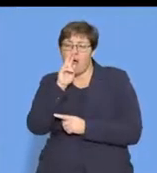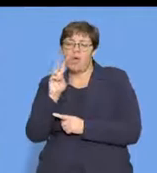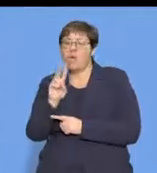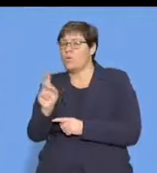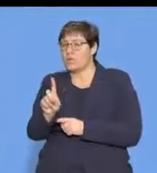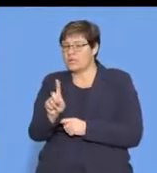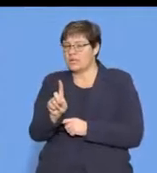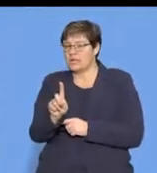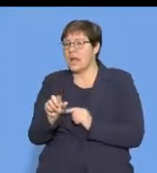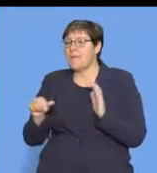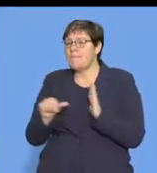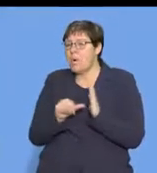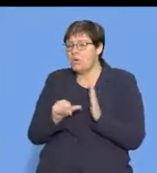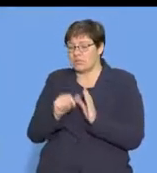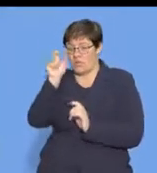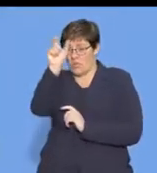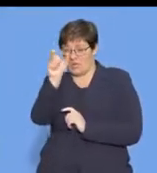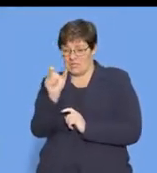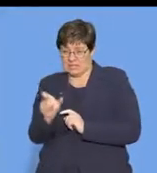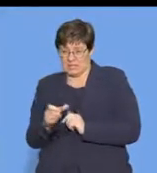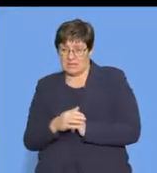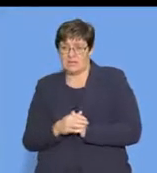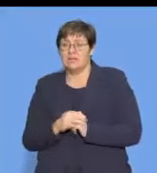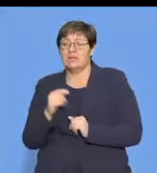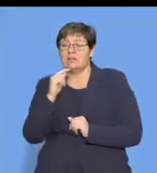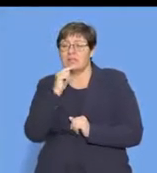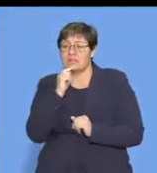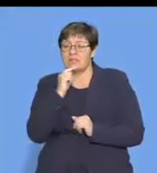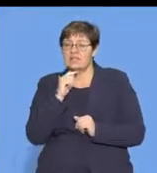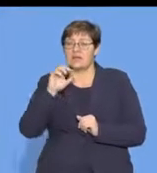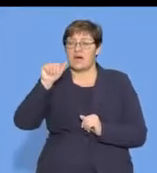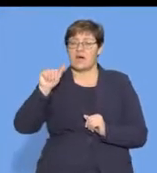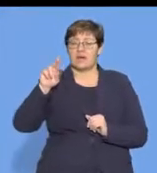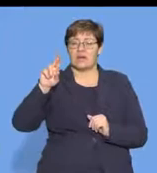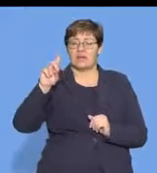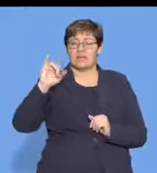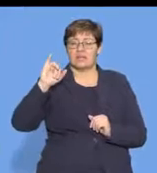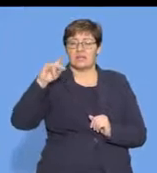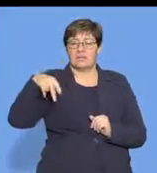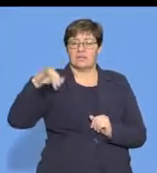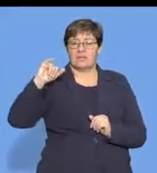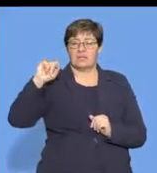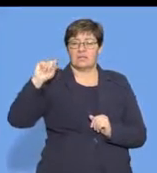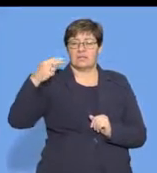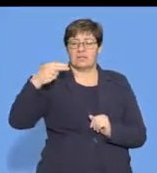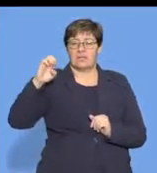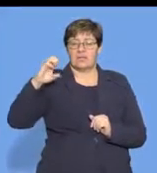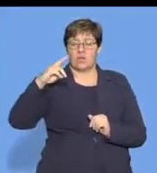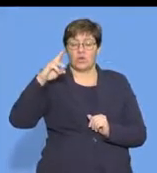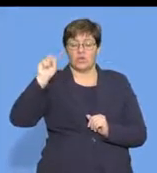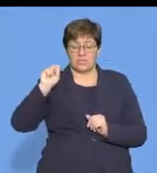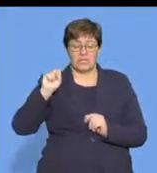at important wording, where we say Ardipithecus fossils were found in Africa